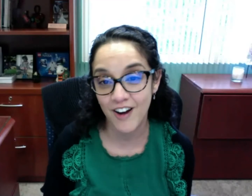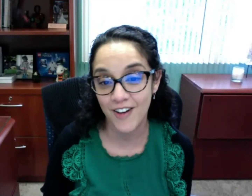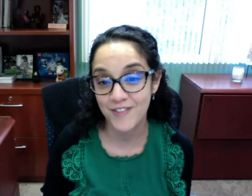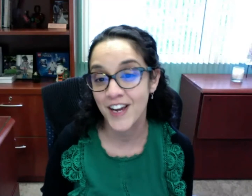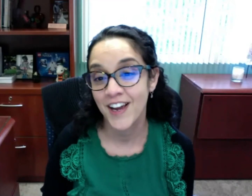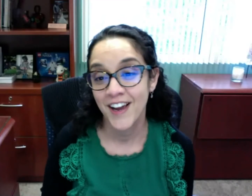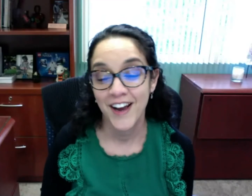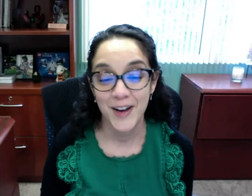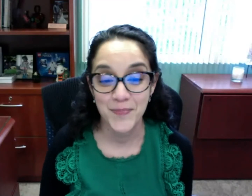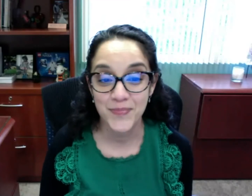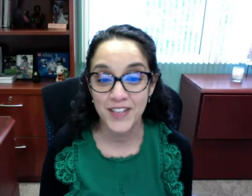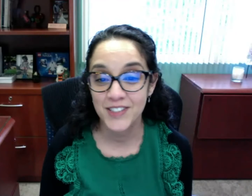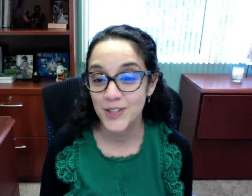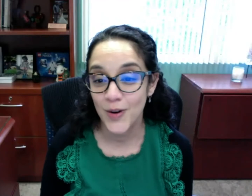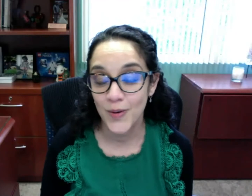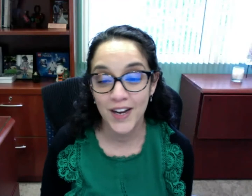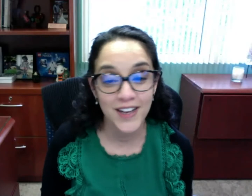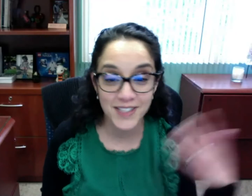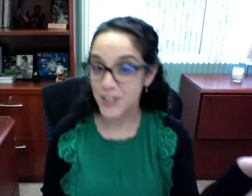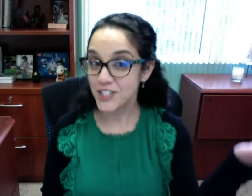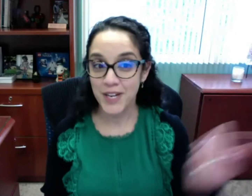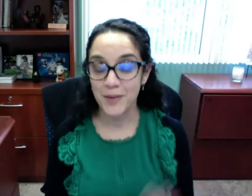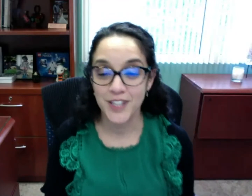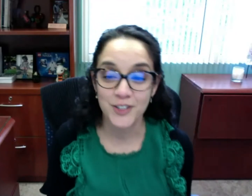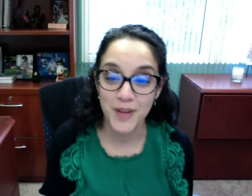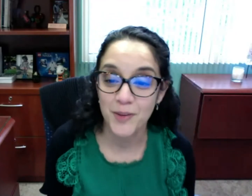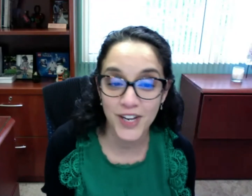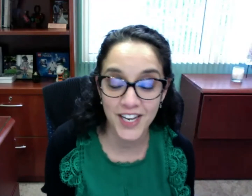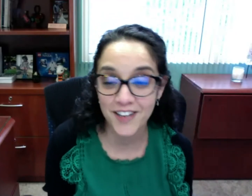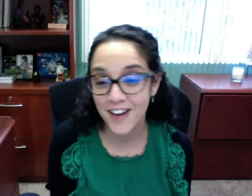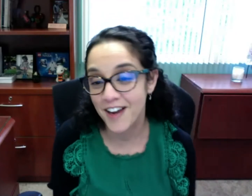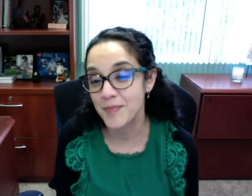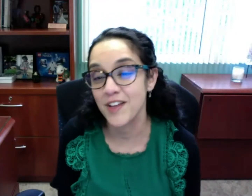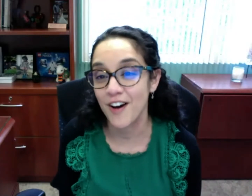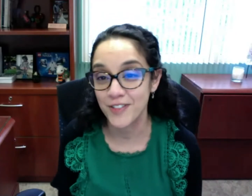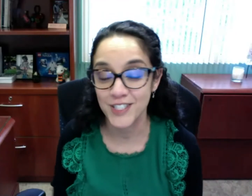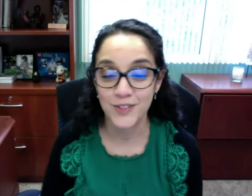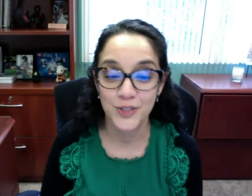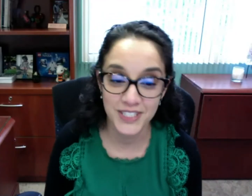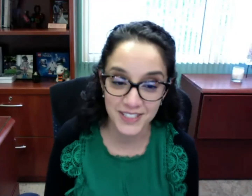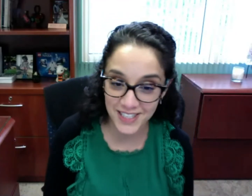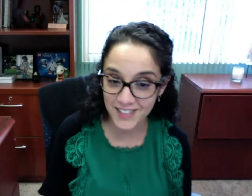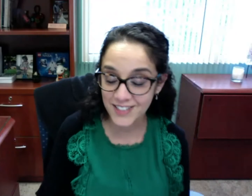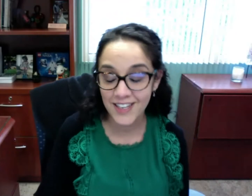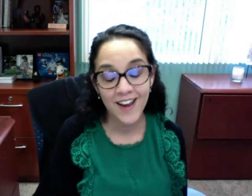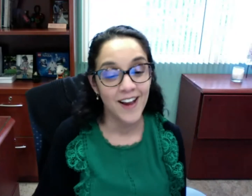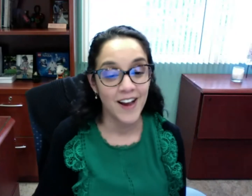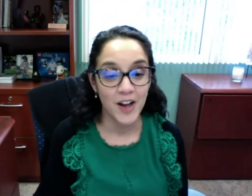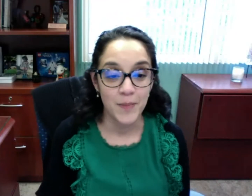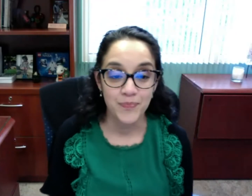kicked off. So as they mentioned, my name is Dr. Melanie Bocanegra. I'm in the Office of Student Success.